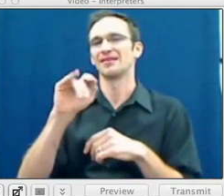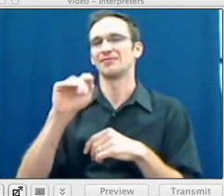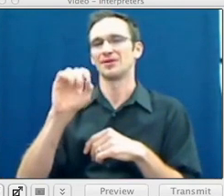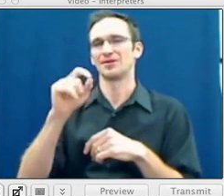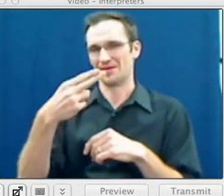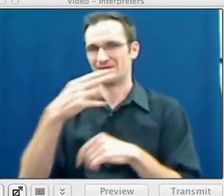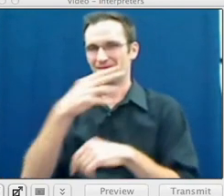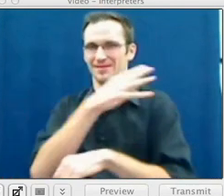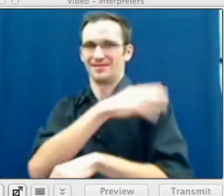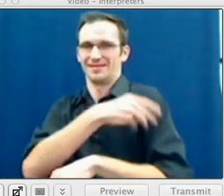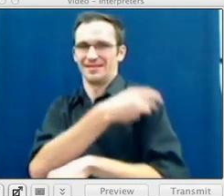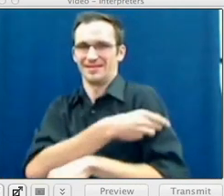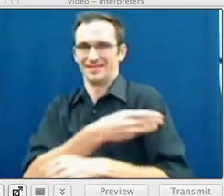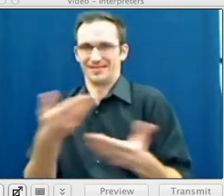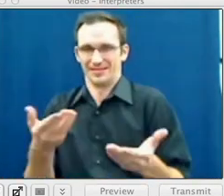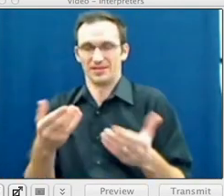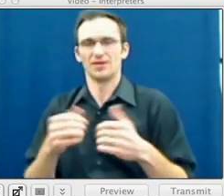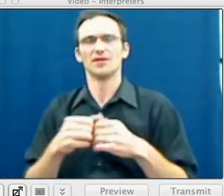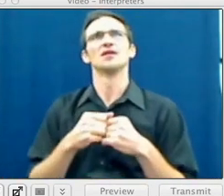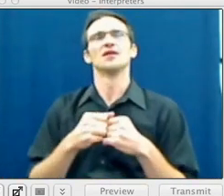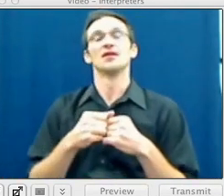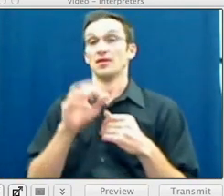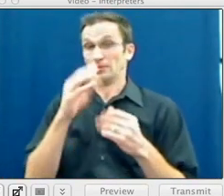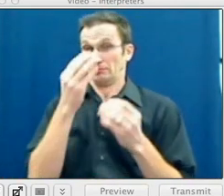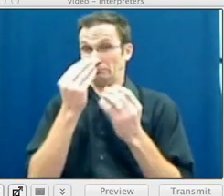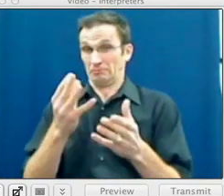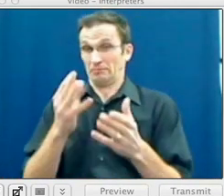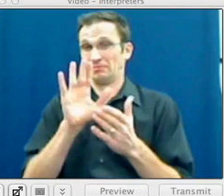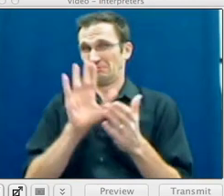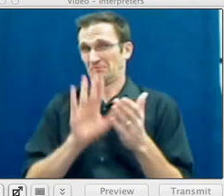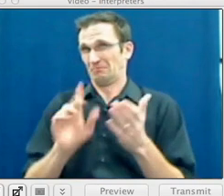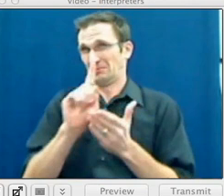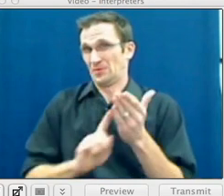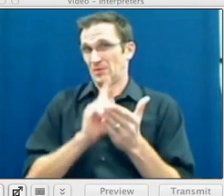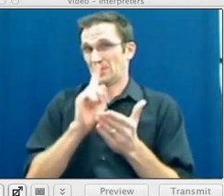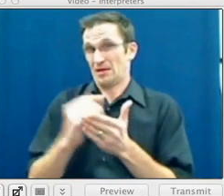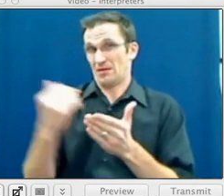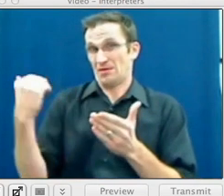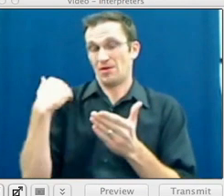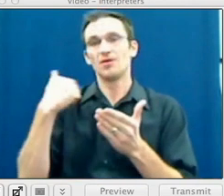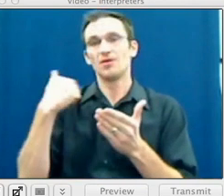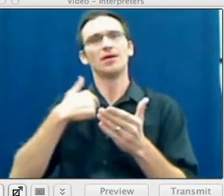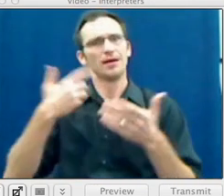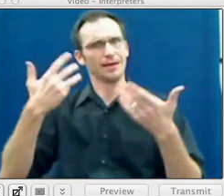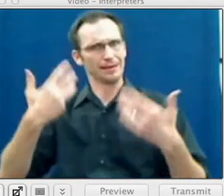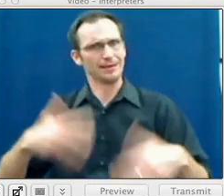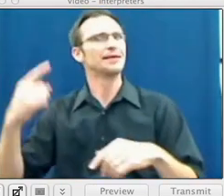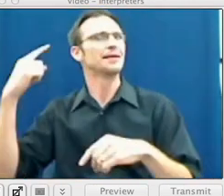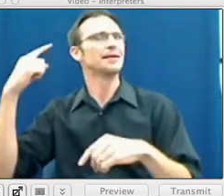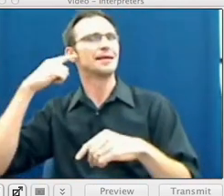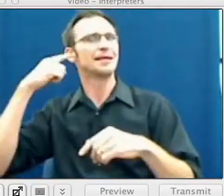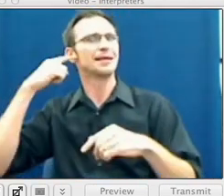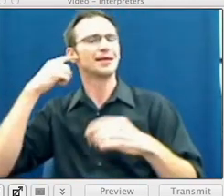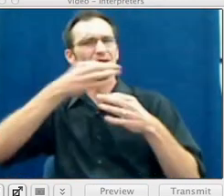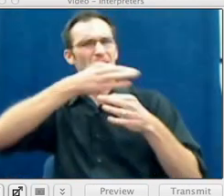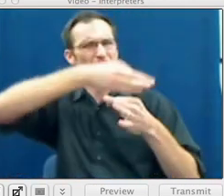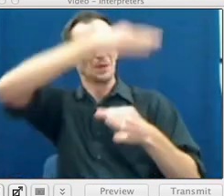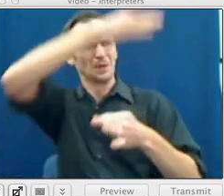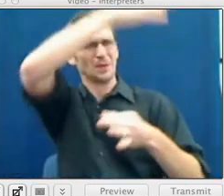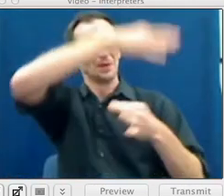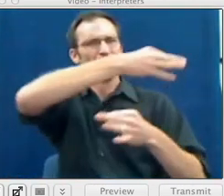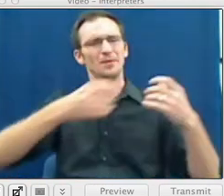just about an hour ago I actually did hear a bagpipe playing just out my window.